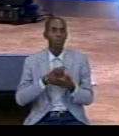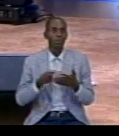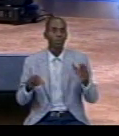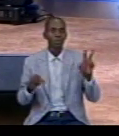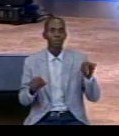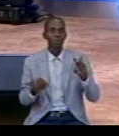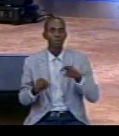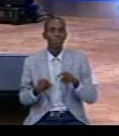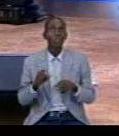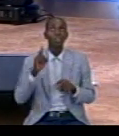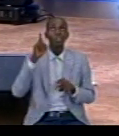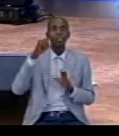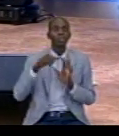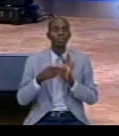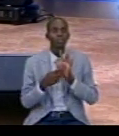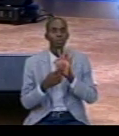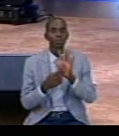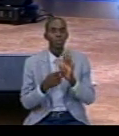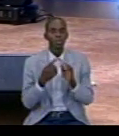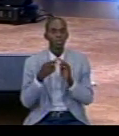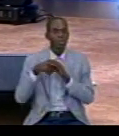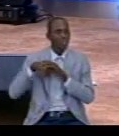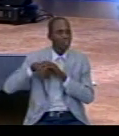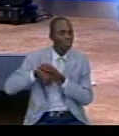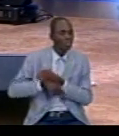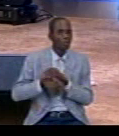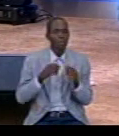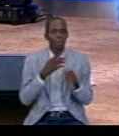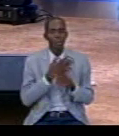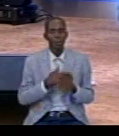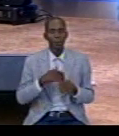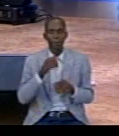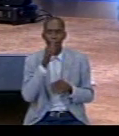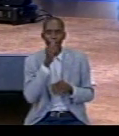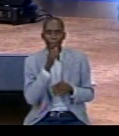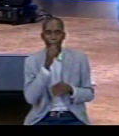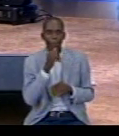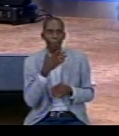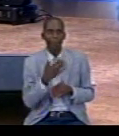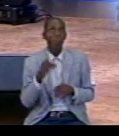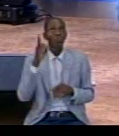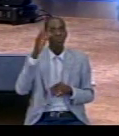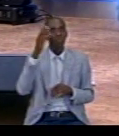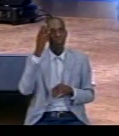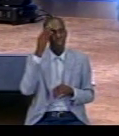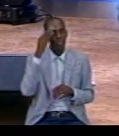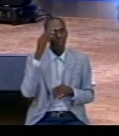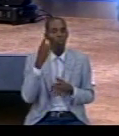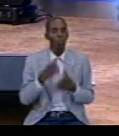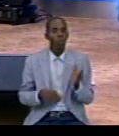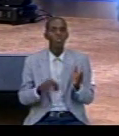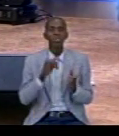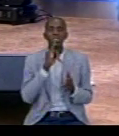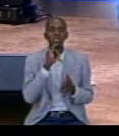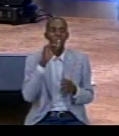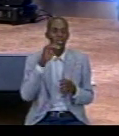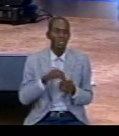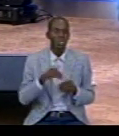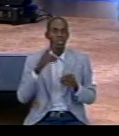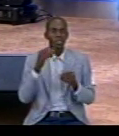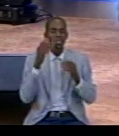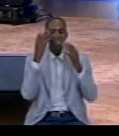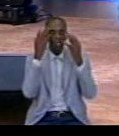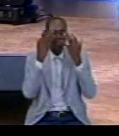he revealeth the deep and secret things. He knoweth what is in the